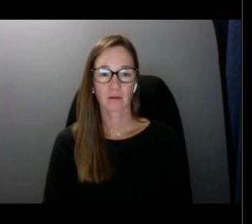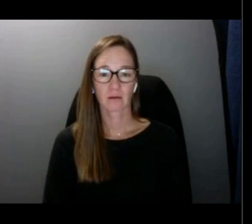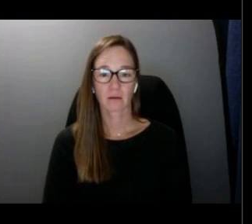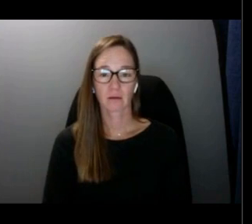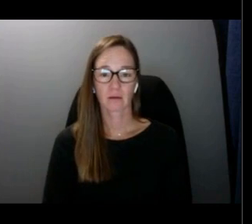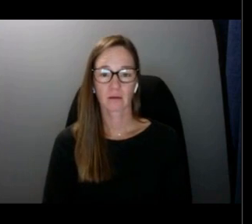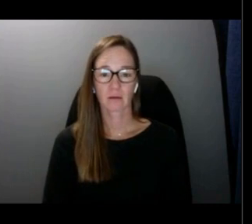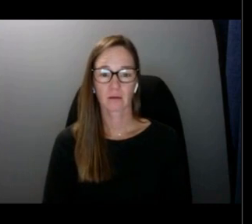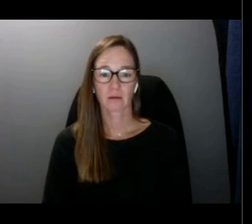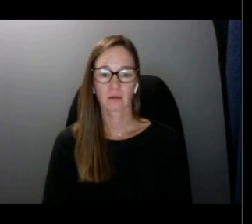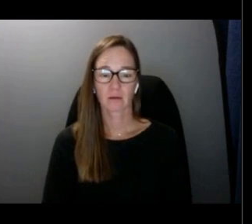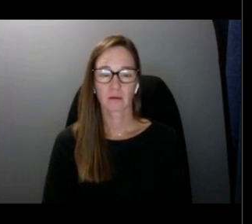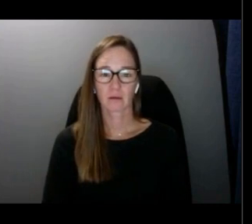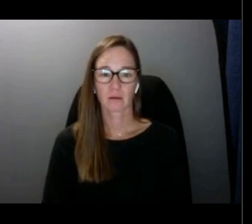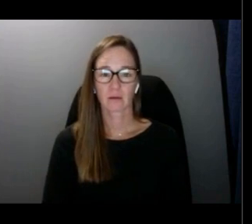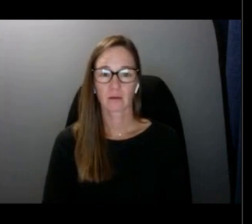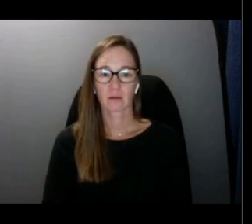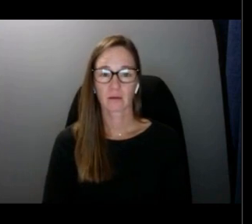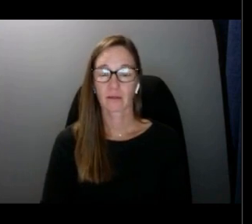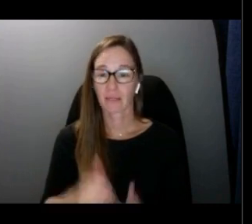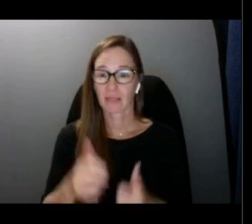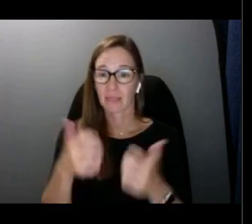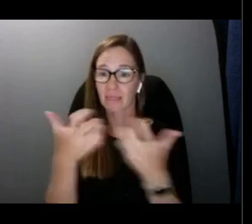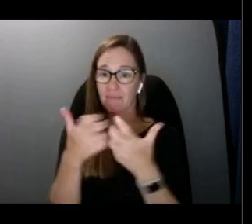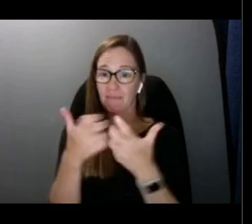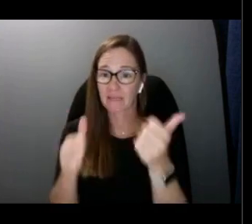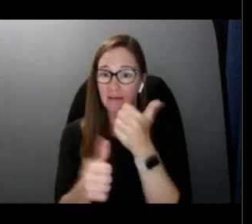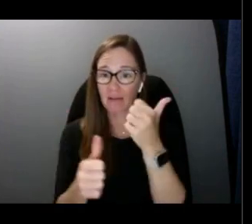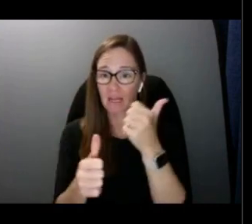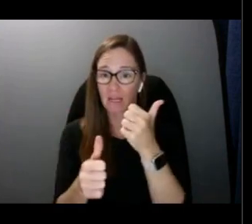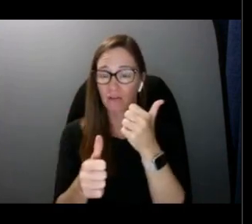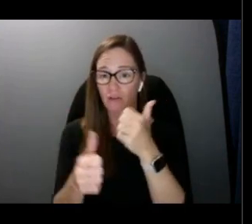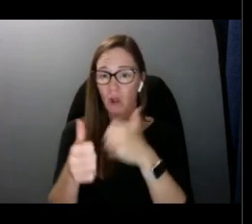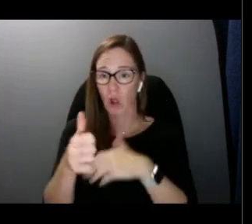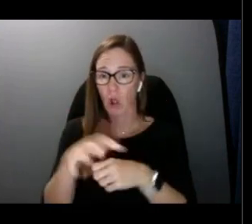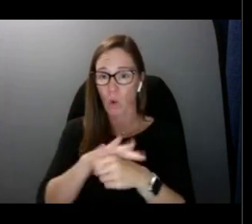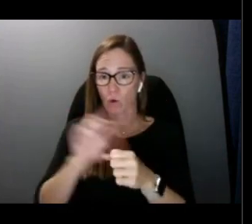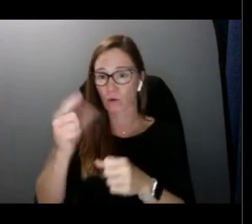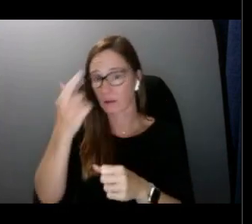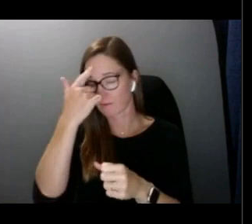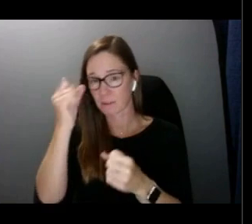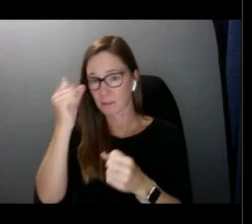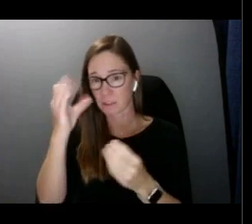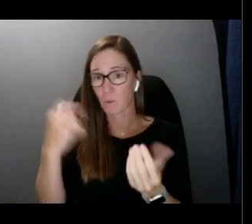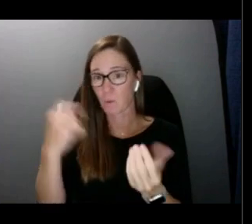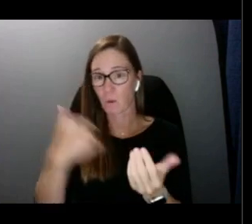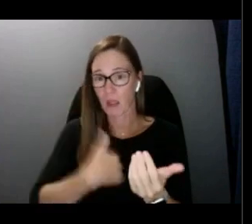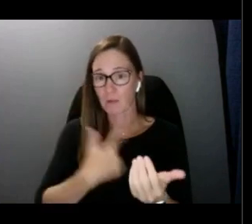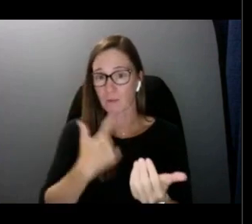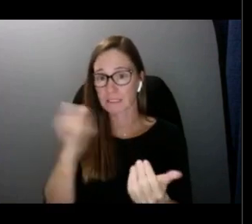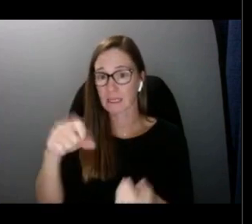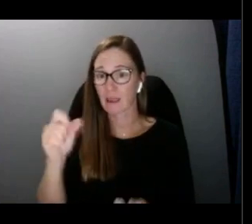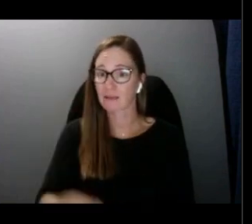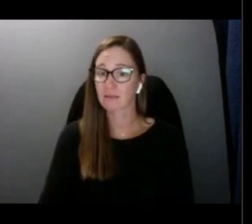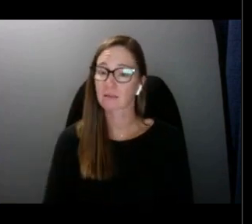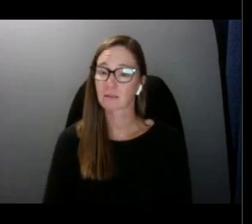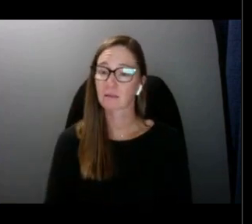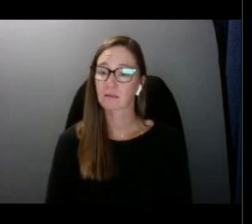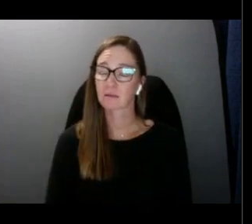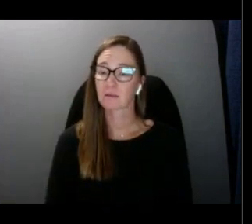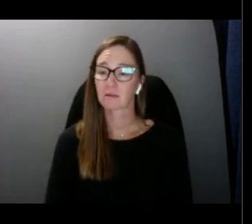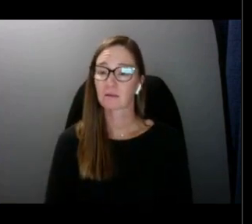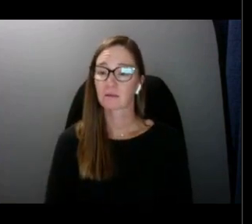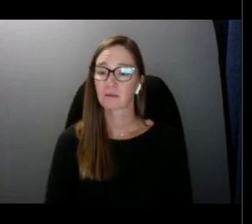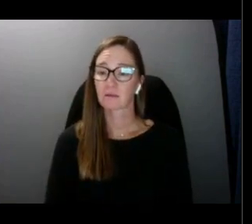Um, they fall under local governments generally, so I would say yes.